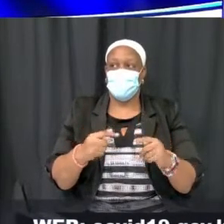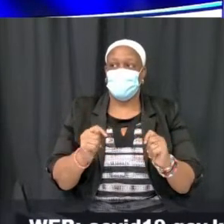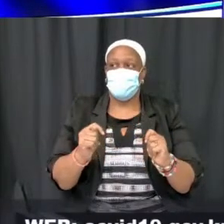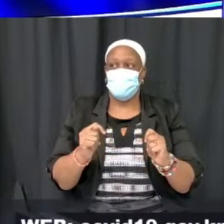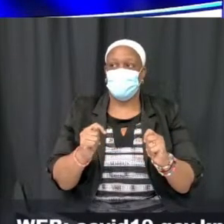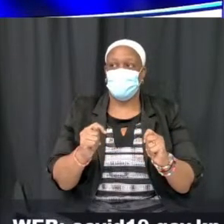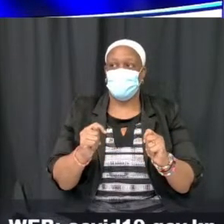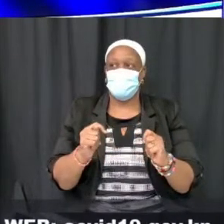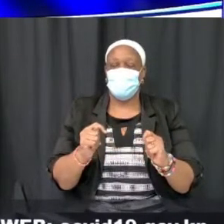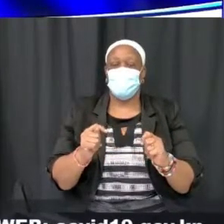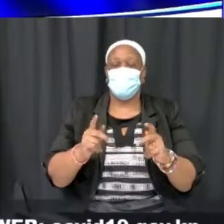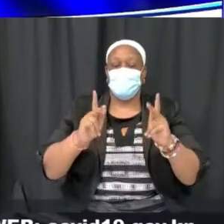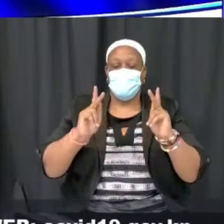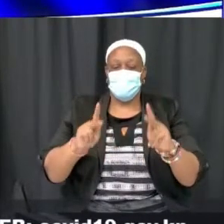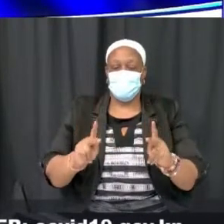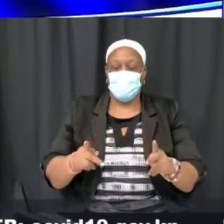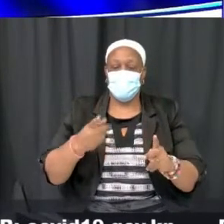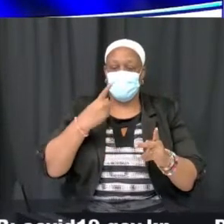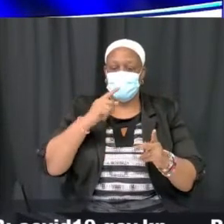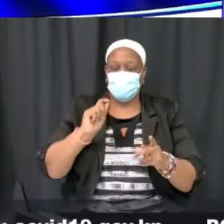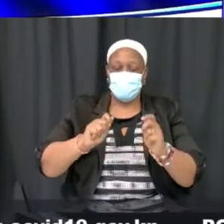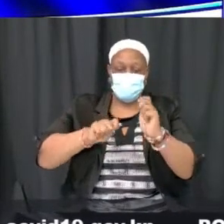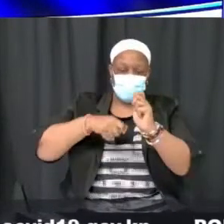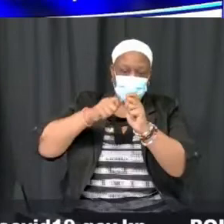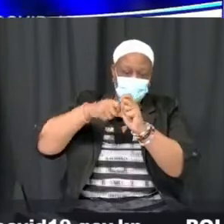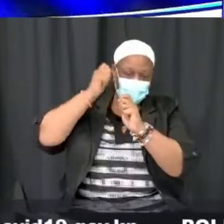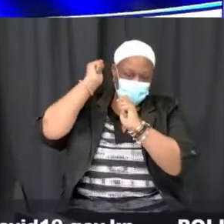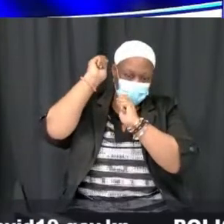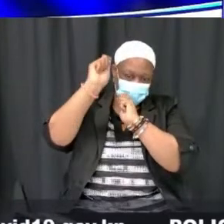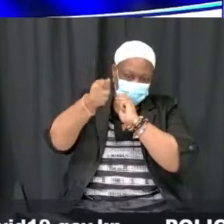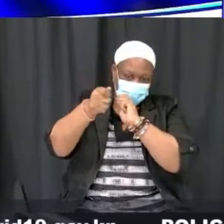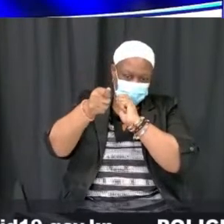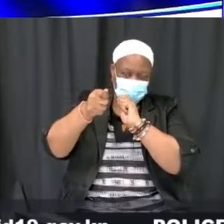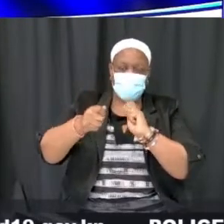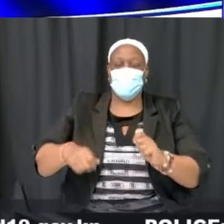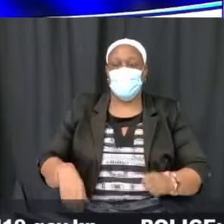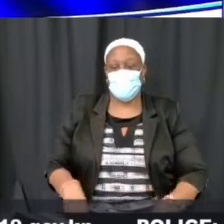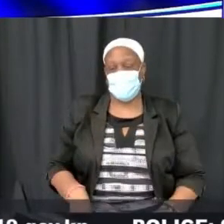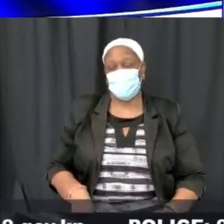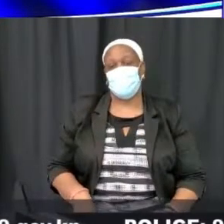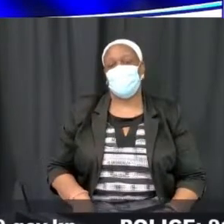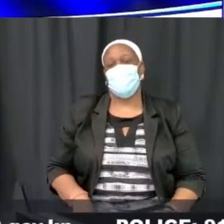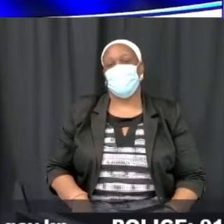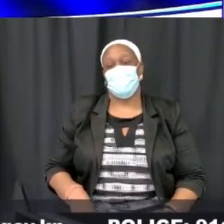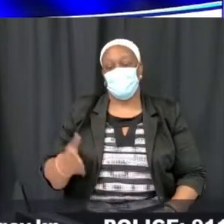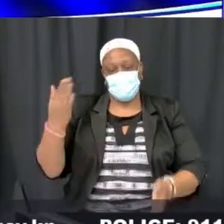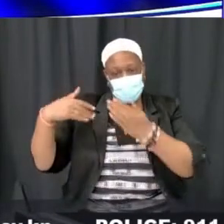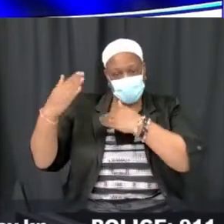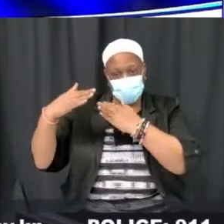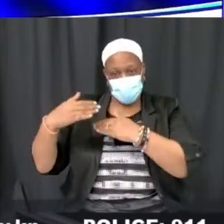on fishers. We know the regulations require fishers only to operate on